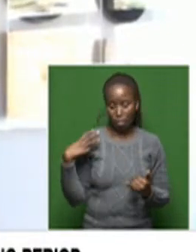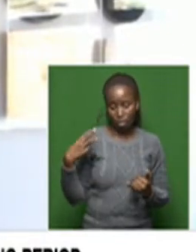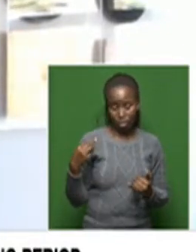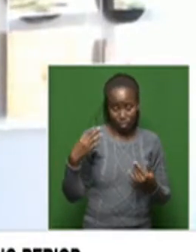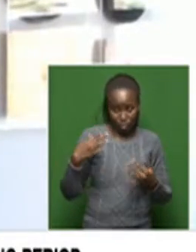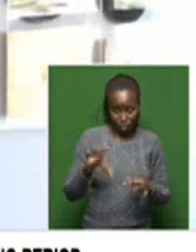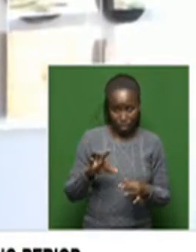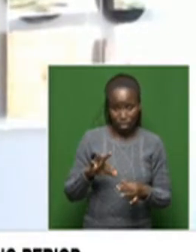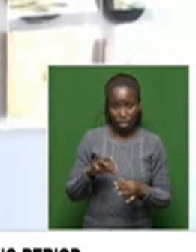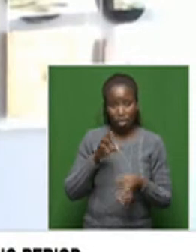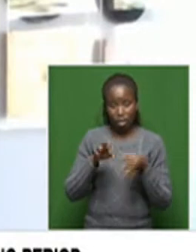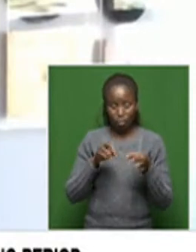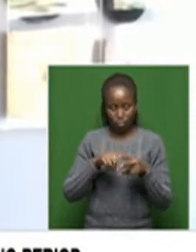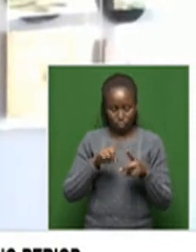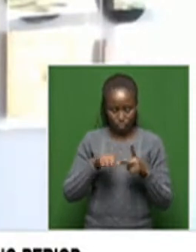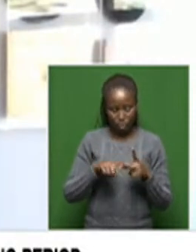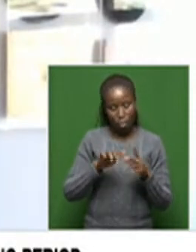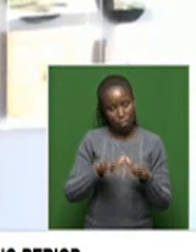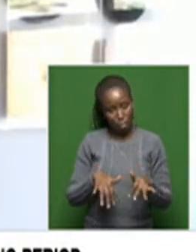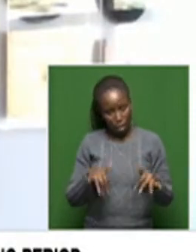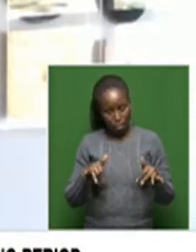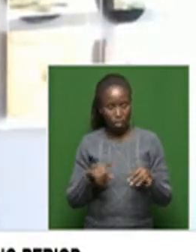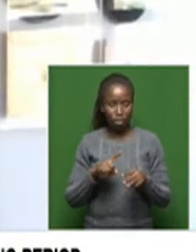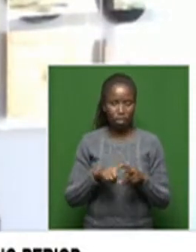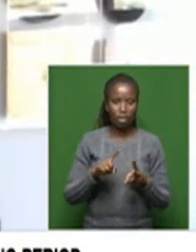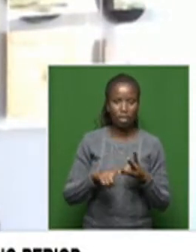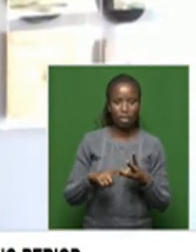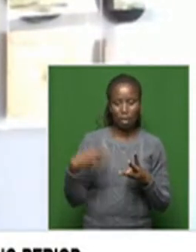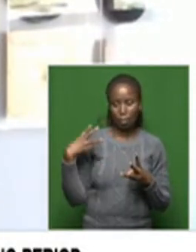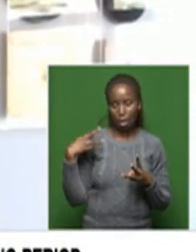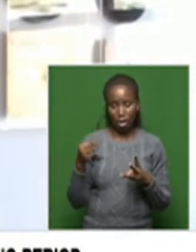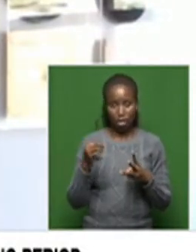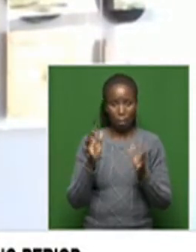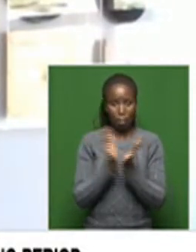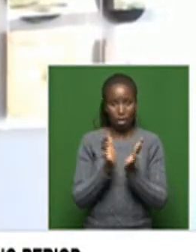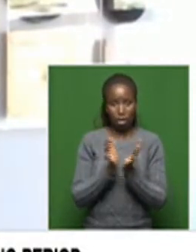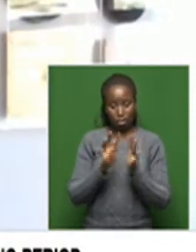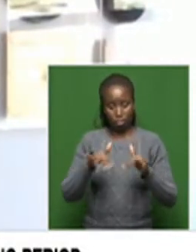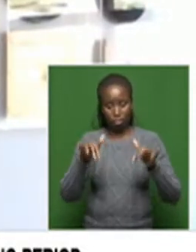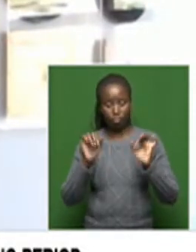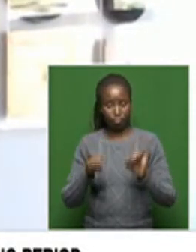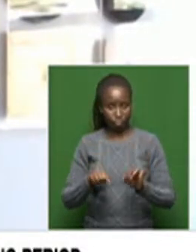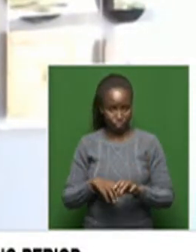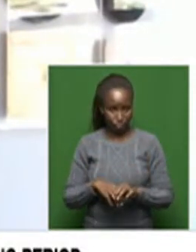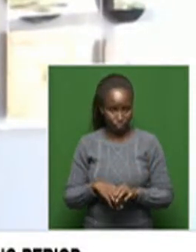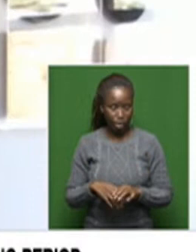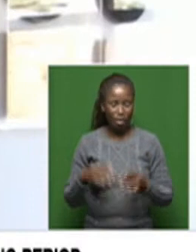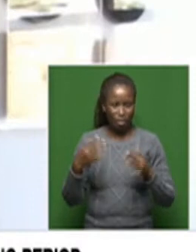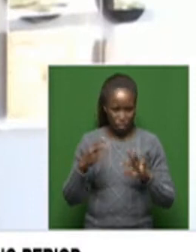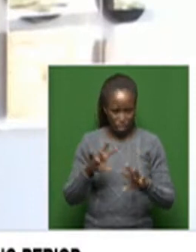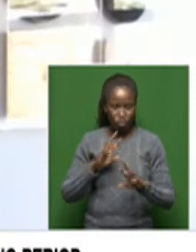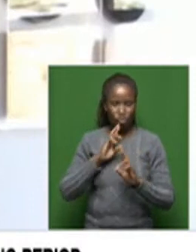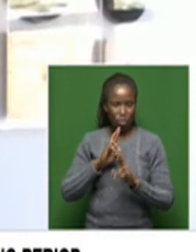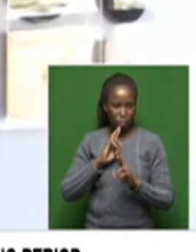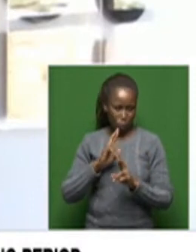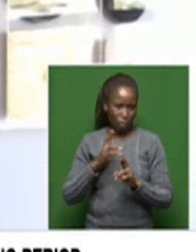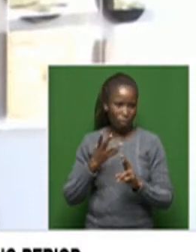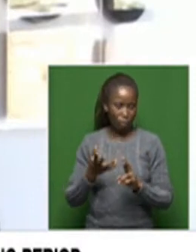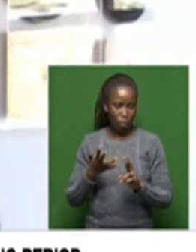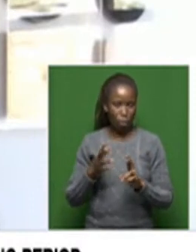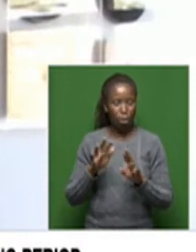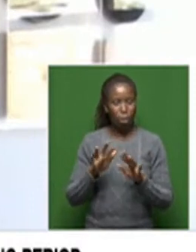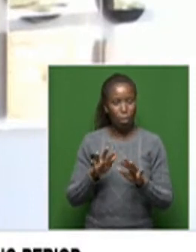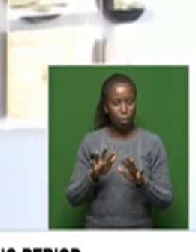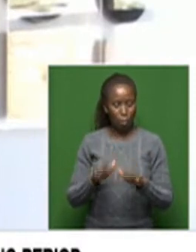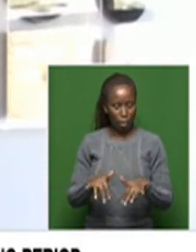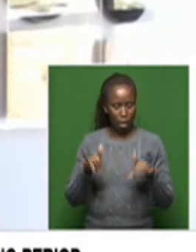and that Parliament would have, and the Cabinet would have. In terms of reporting, we have reported to the Parliamentary Health